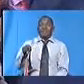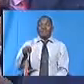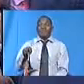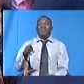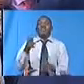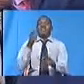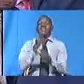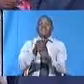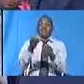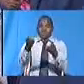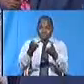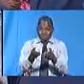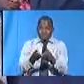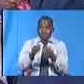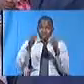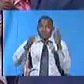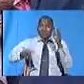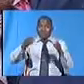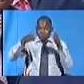focus